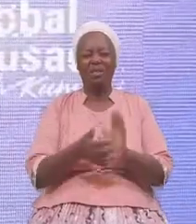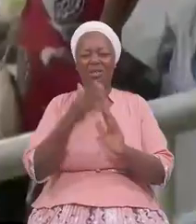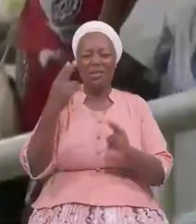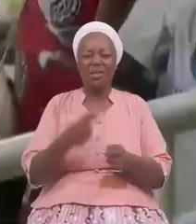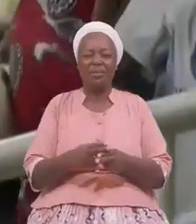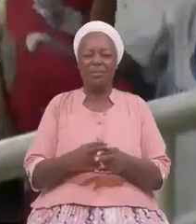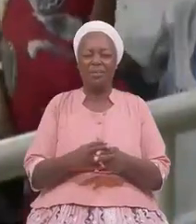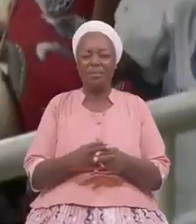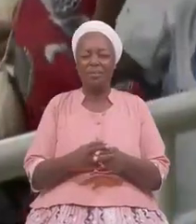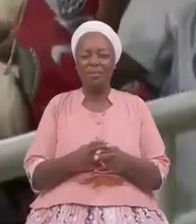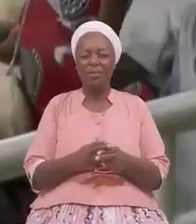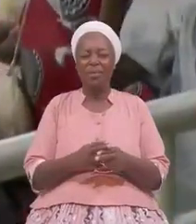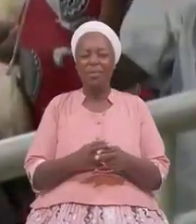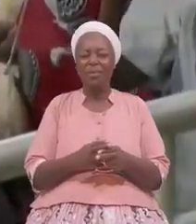Amen.